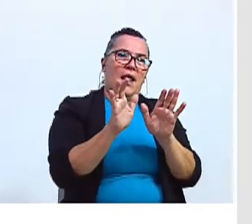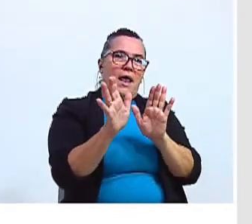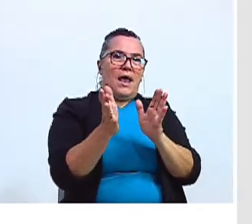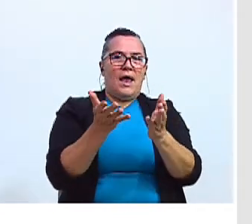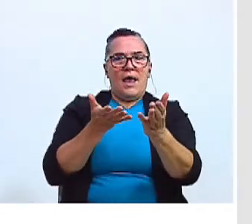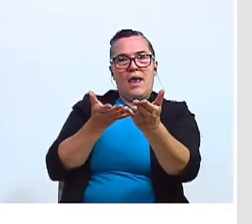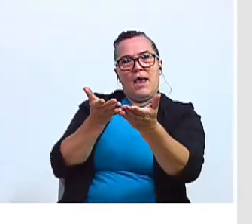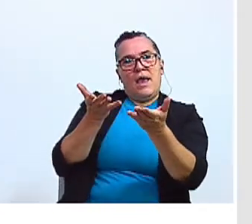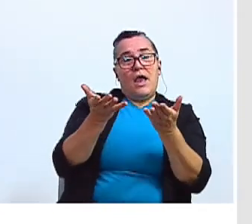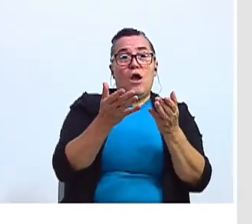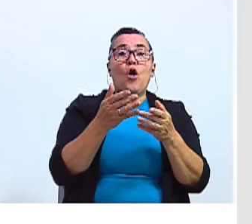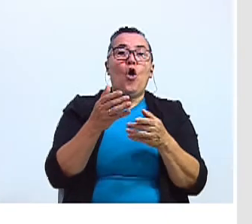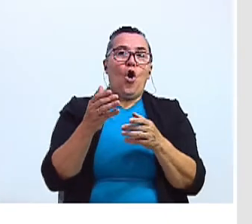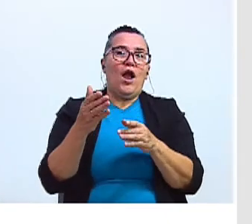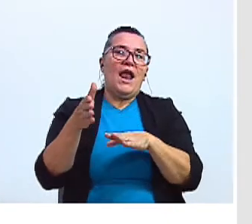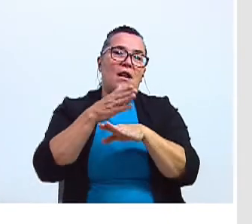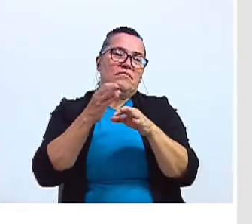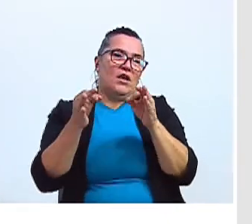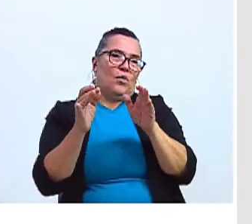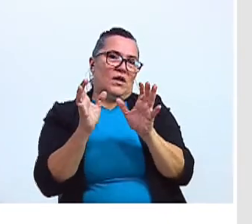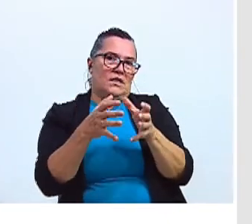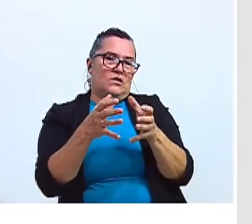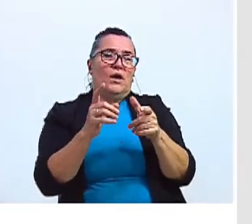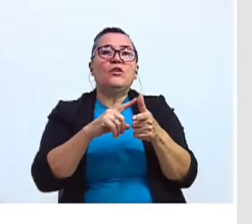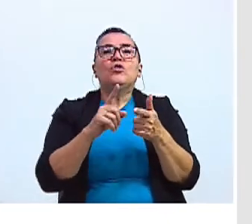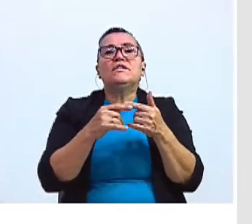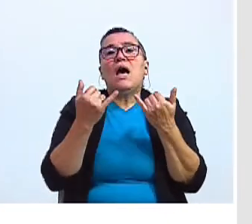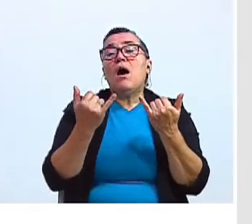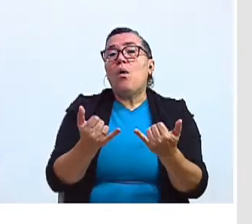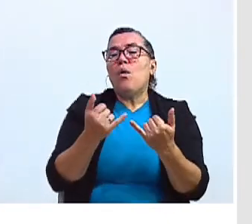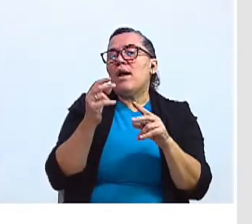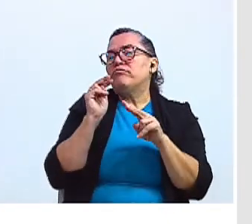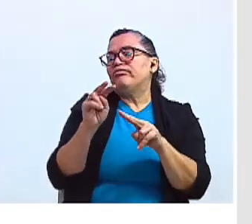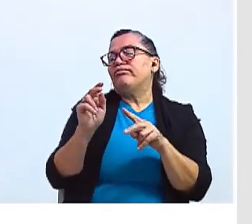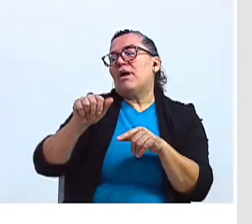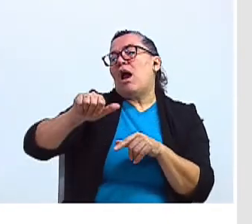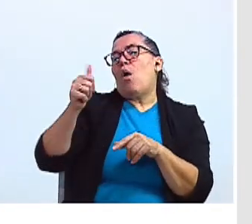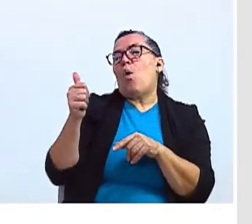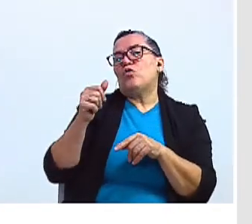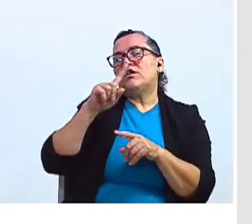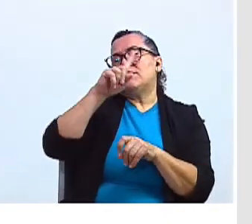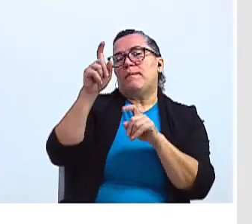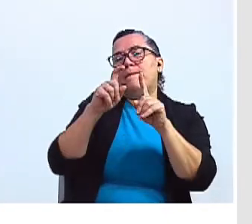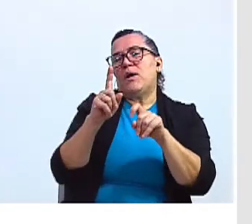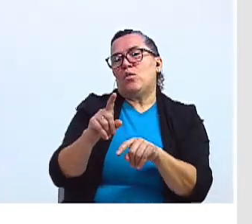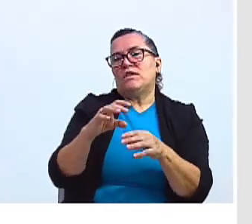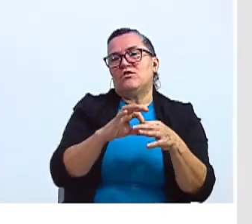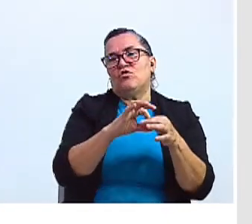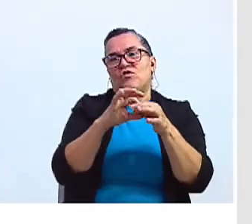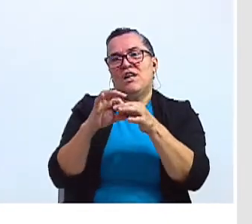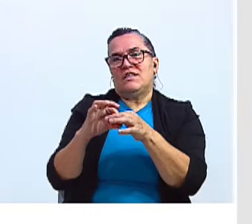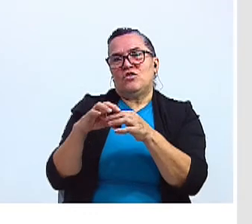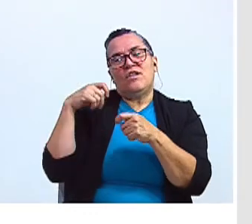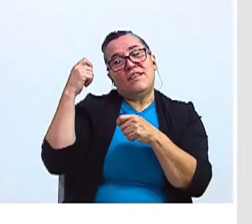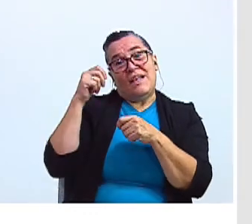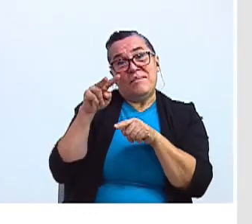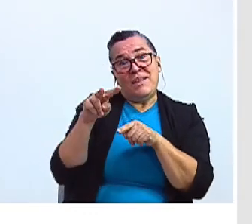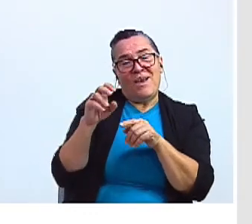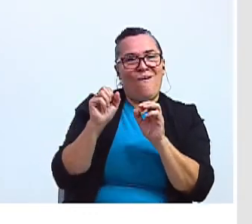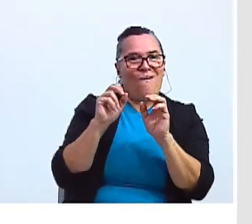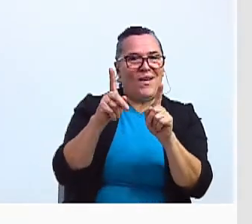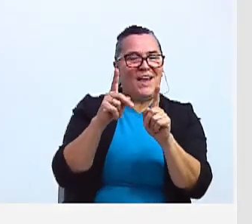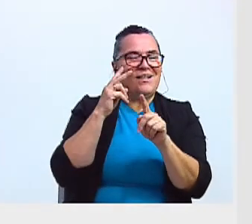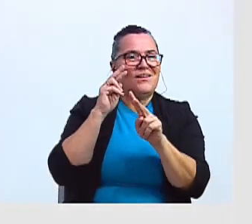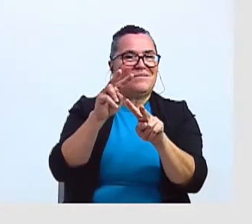Okay, very good. Now we are going to watch another questions about the video. Okay, so